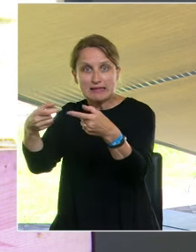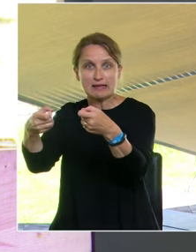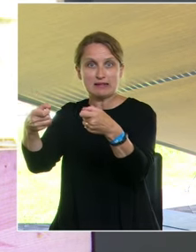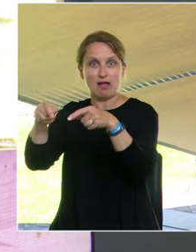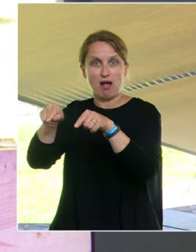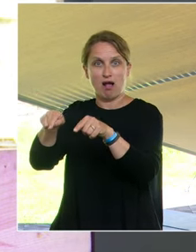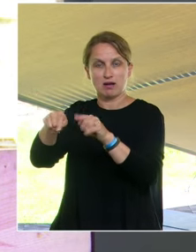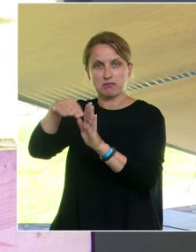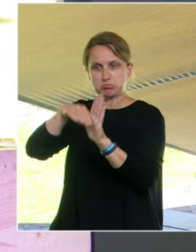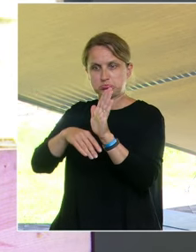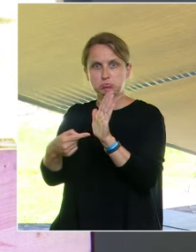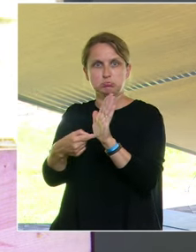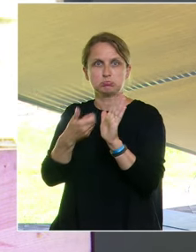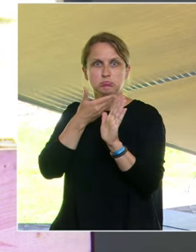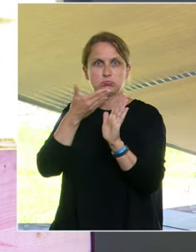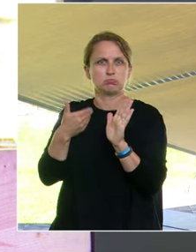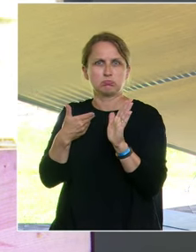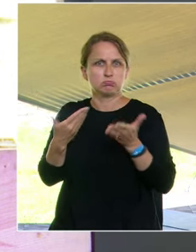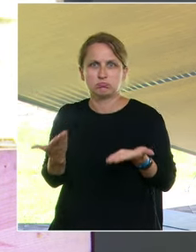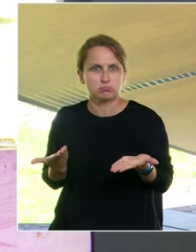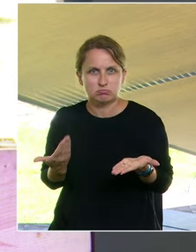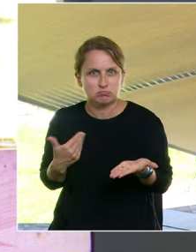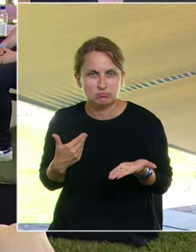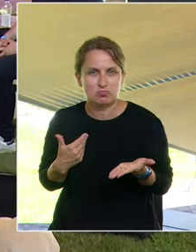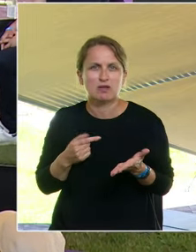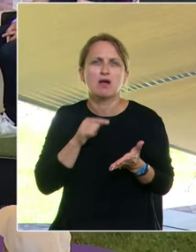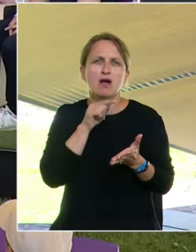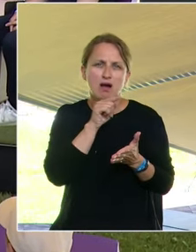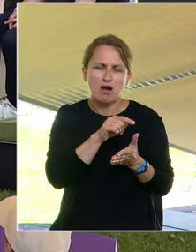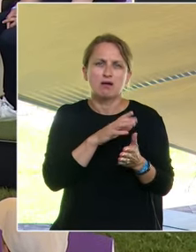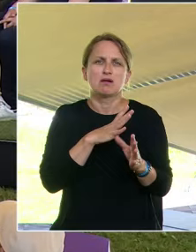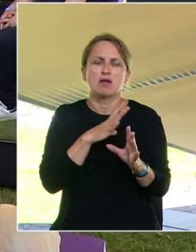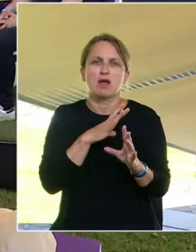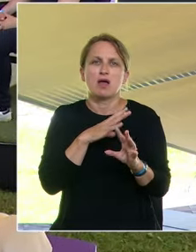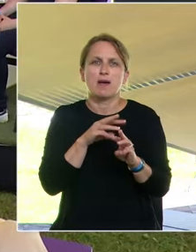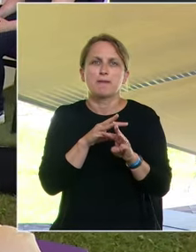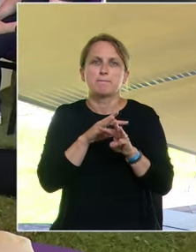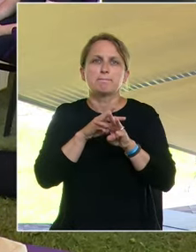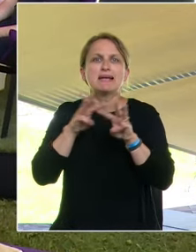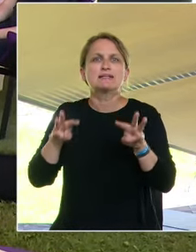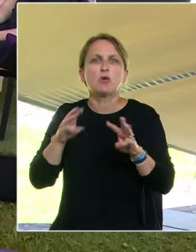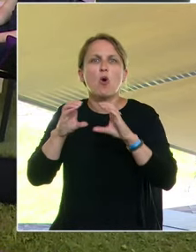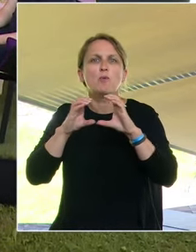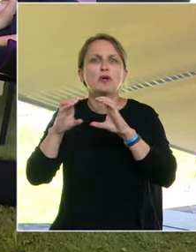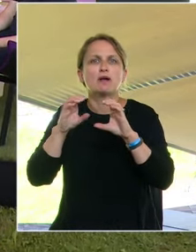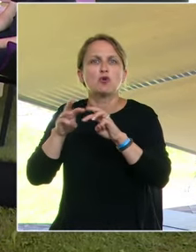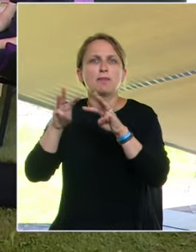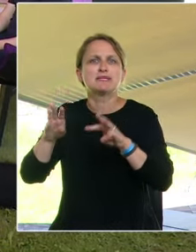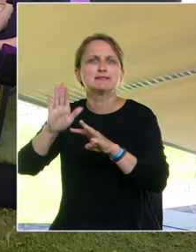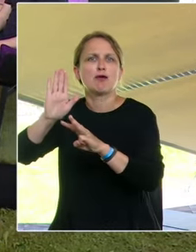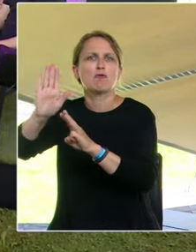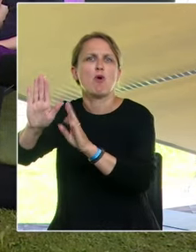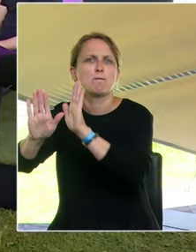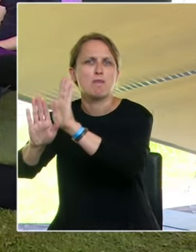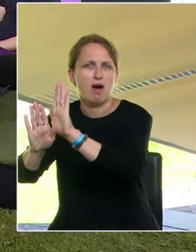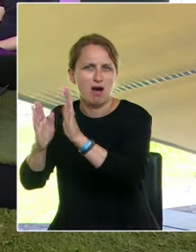of supposed to be the domain of Minister of Economic Affairs and Communications, and for them, the whole everything culture and arts